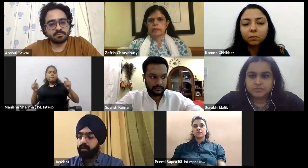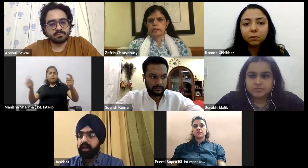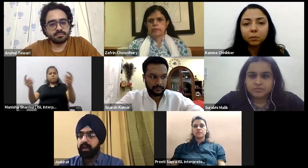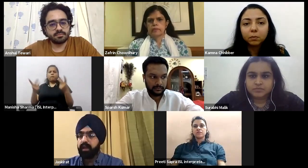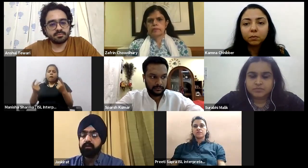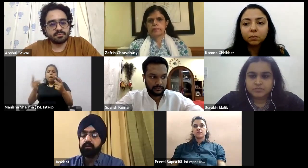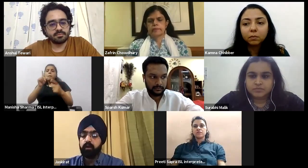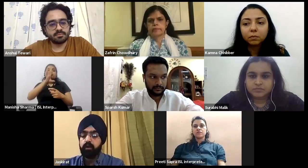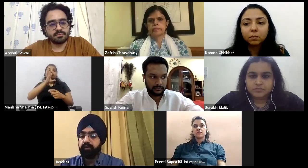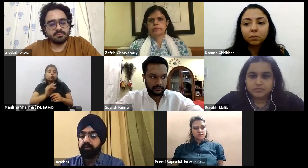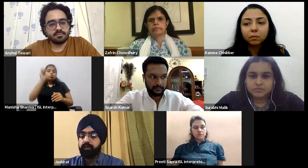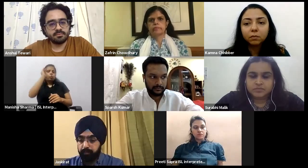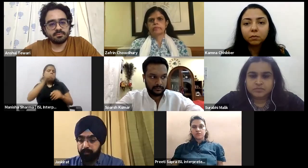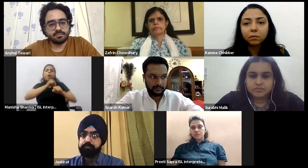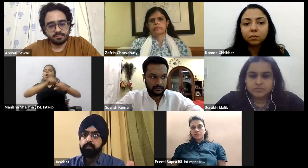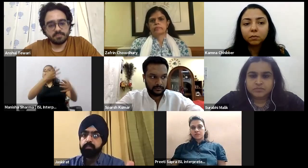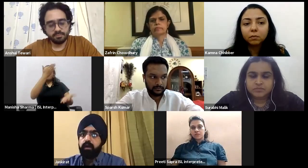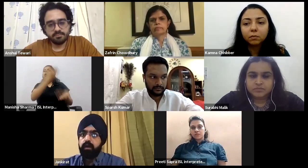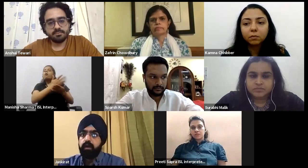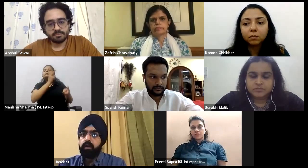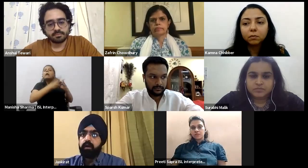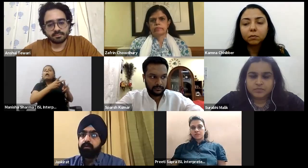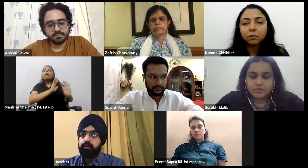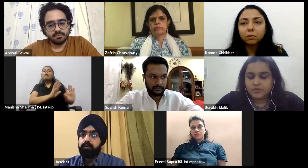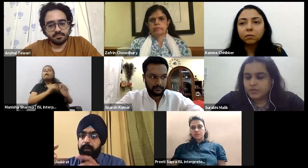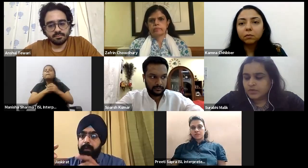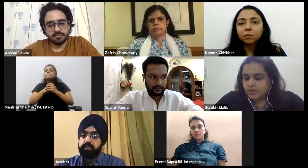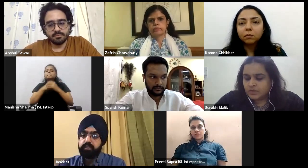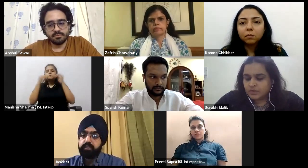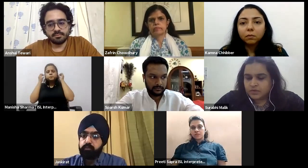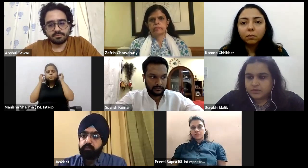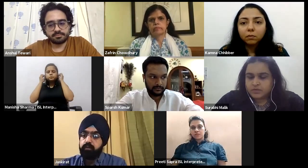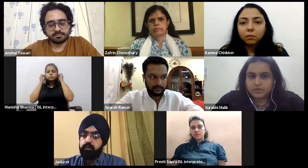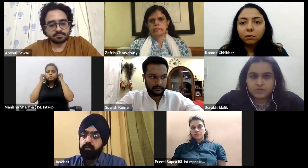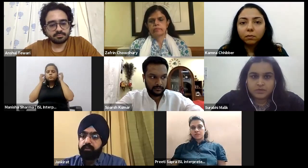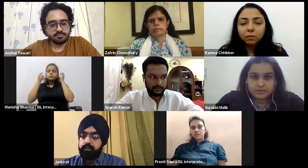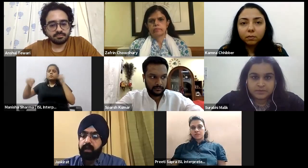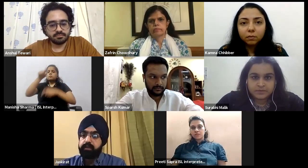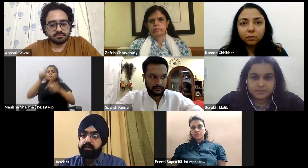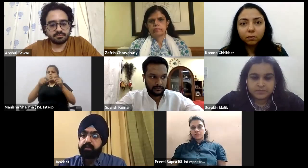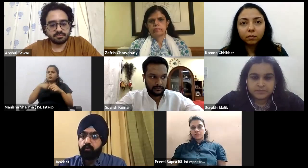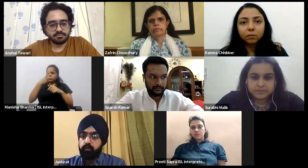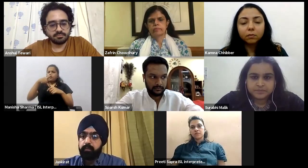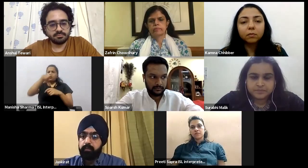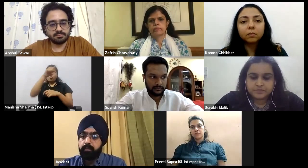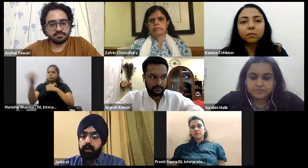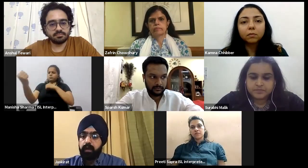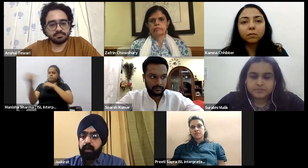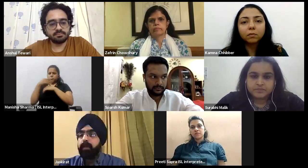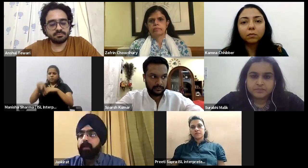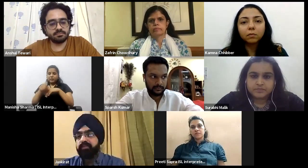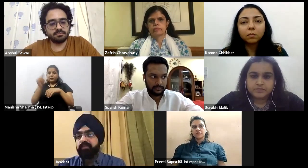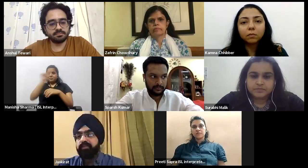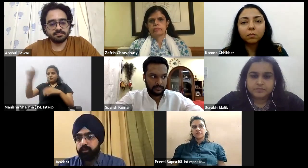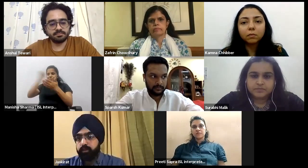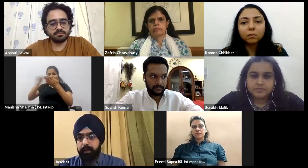than verified, qualified information. The messages that come to us in WhatsApp, when they come in the text form,